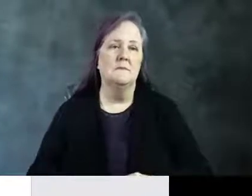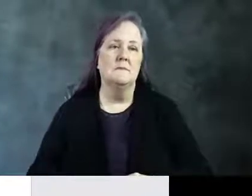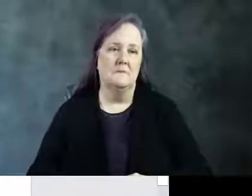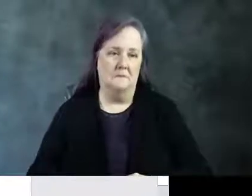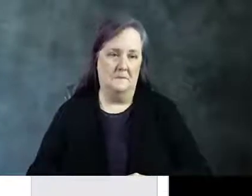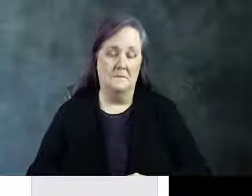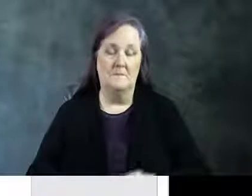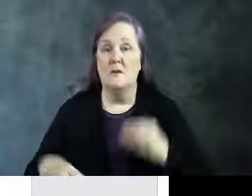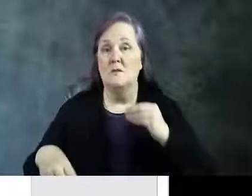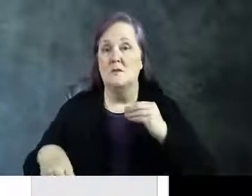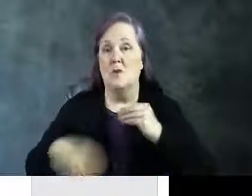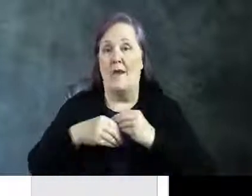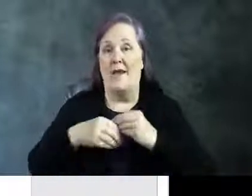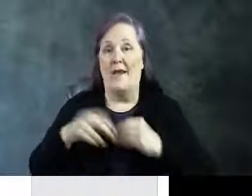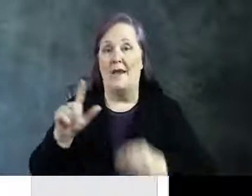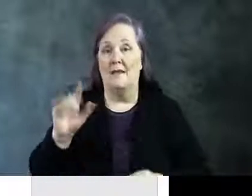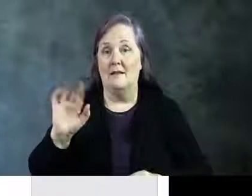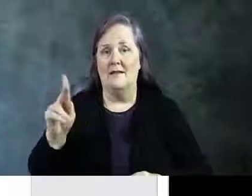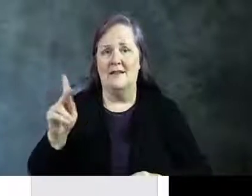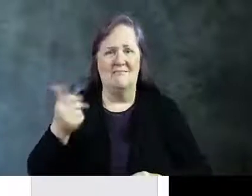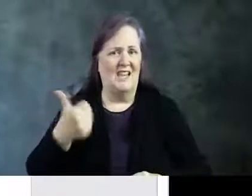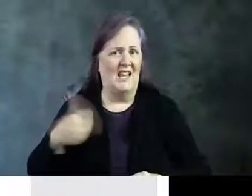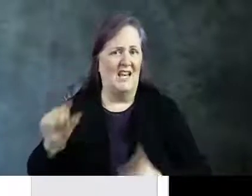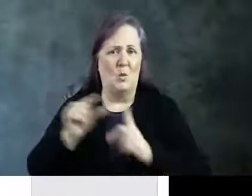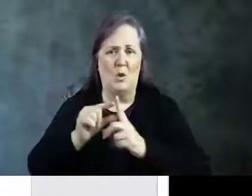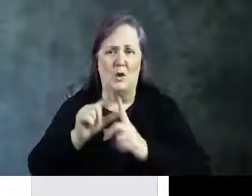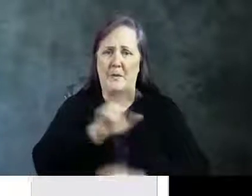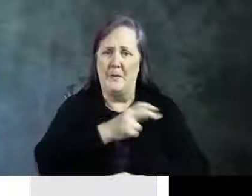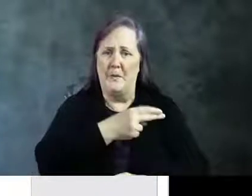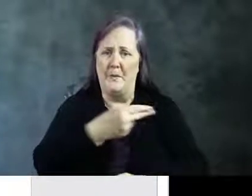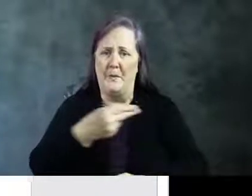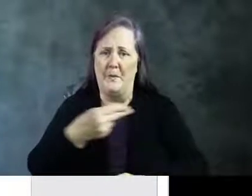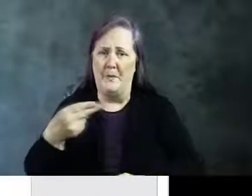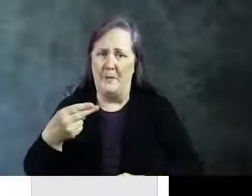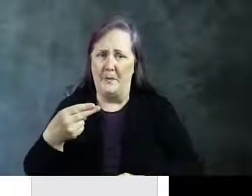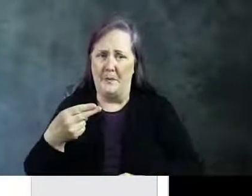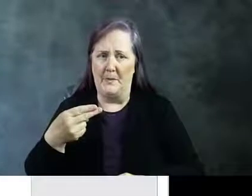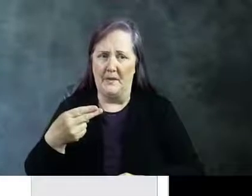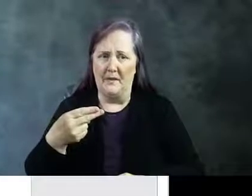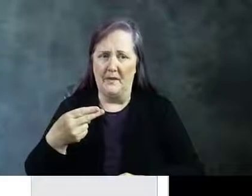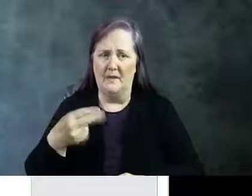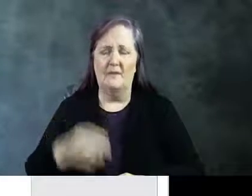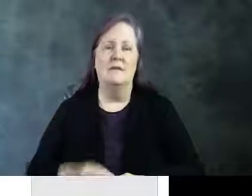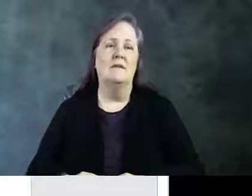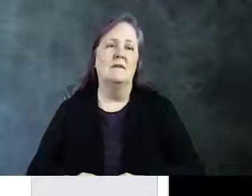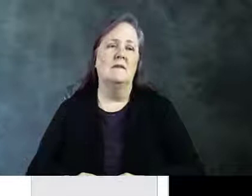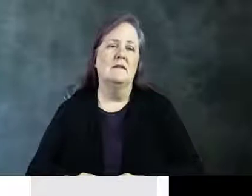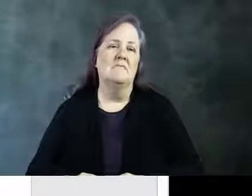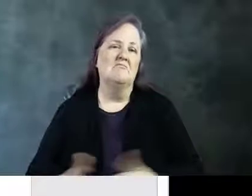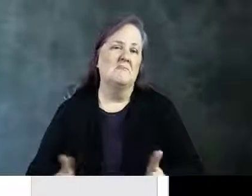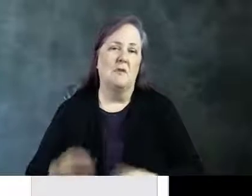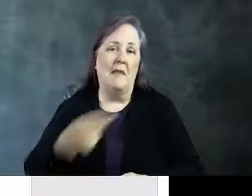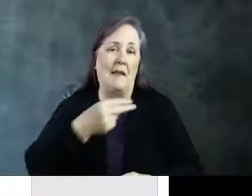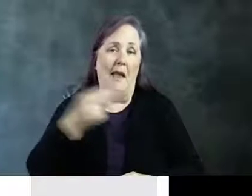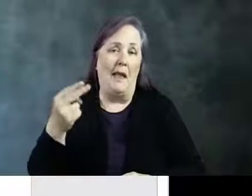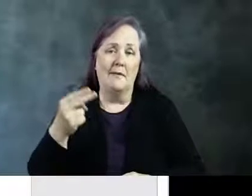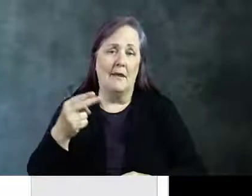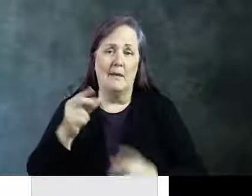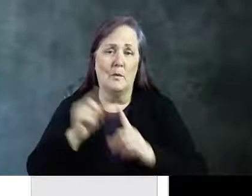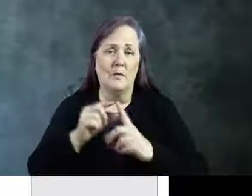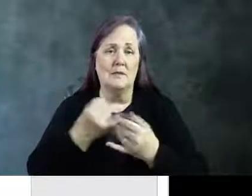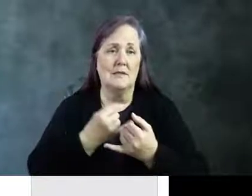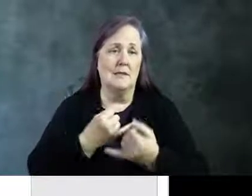can add a link to any text in your document. You'll highlight the text you'd like to link. So here I just highlighted independent living